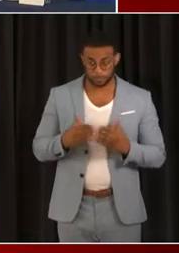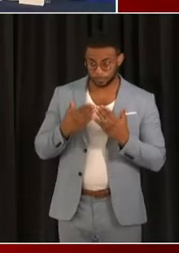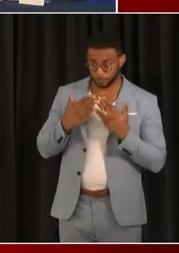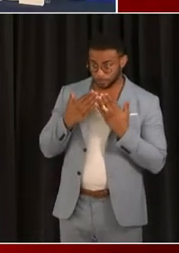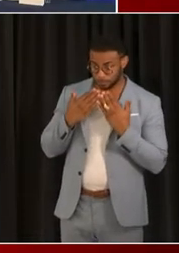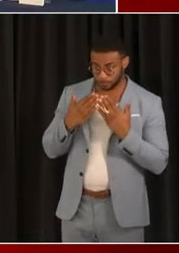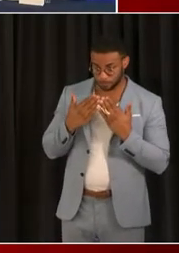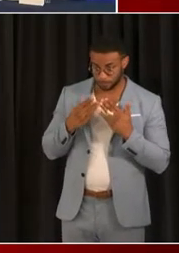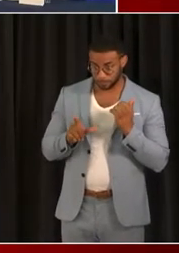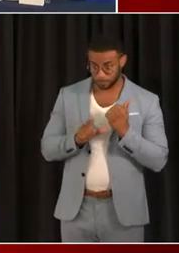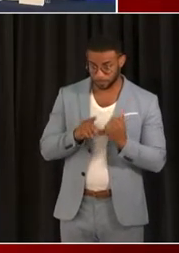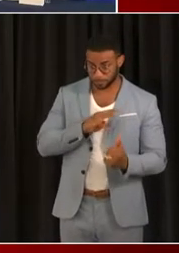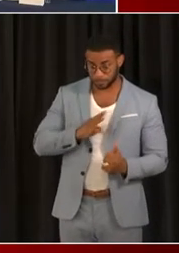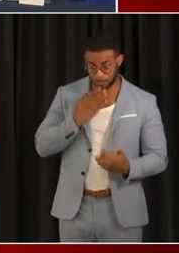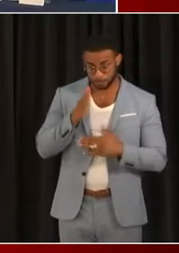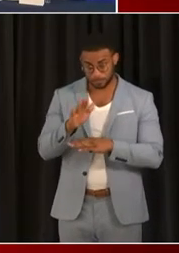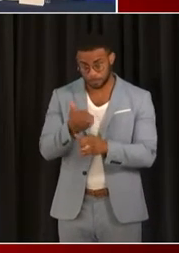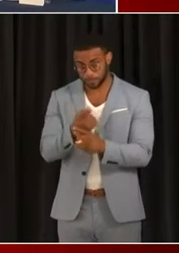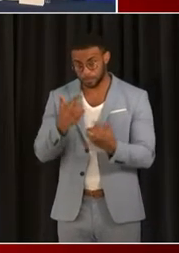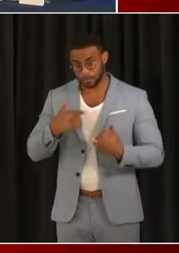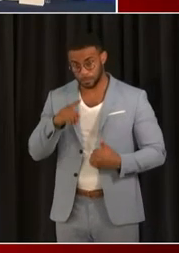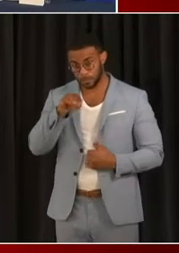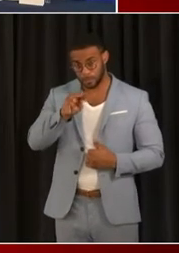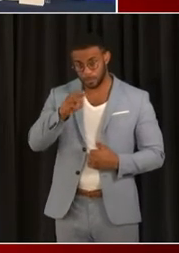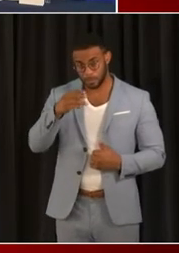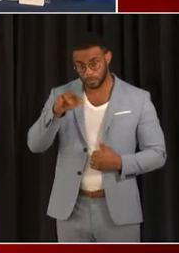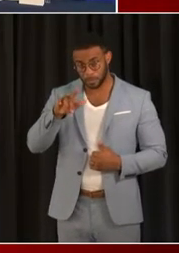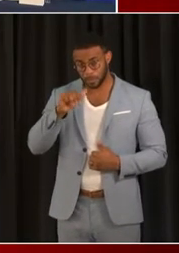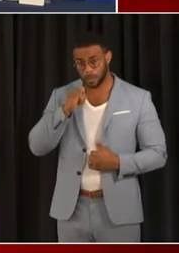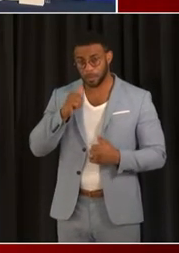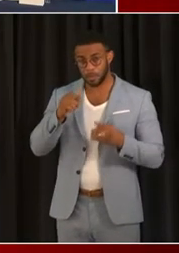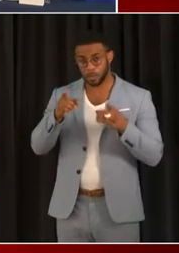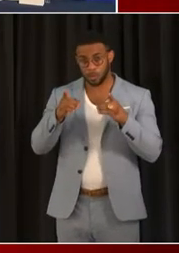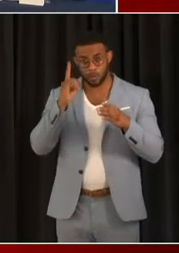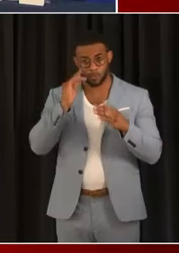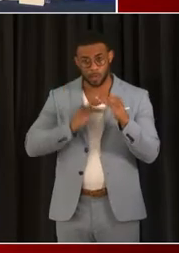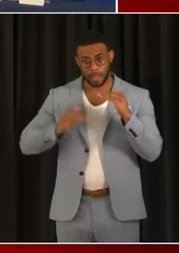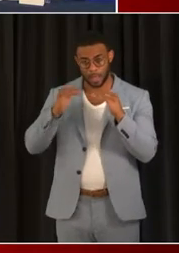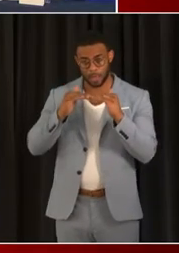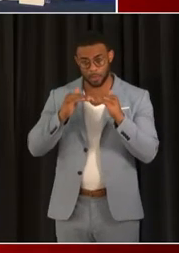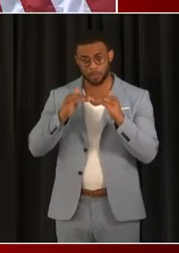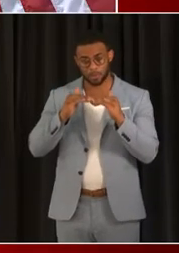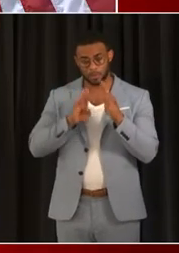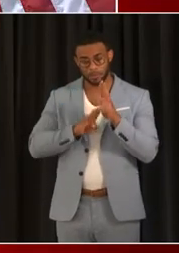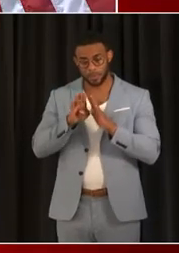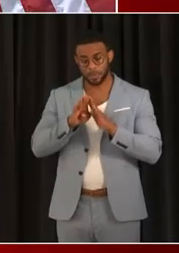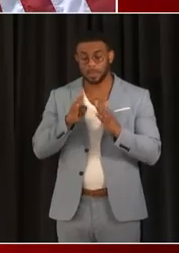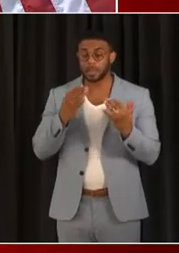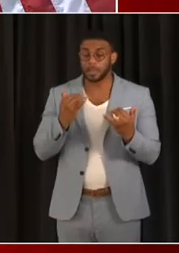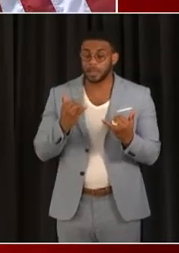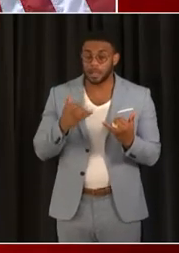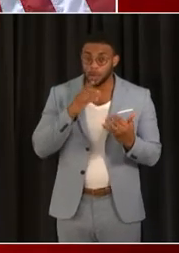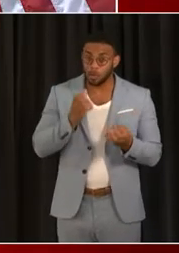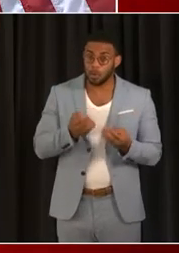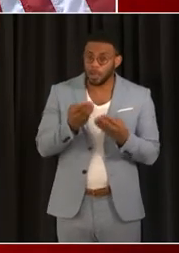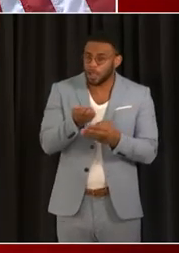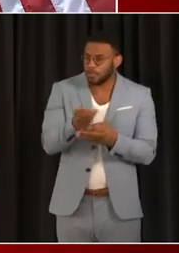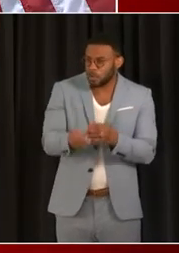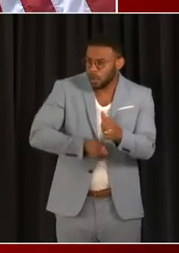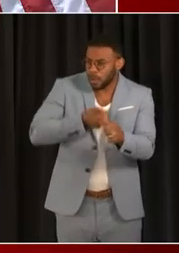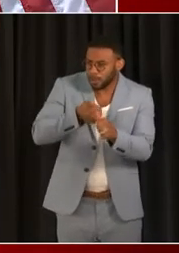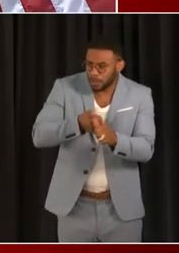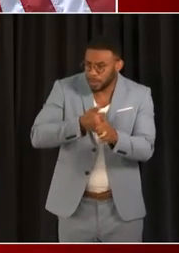Thank you, Deputy Mayor. Good afternoon, everyone. I am Tim White. I'm the Director of Equitable Development, as the Deputy Mayor just said. And today I will provide